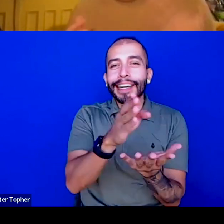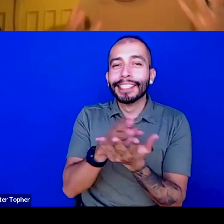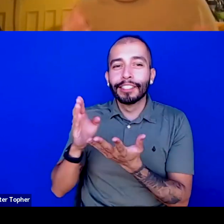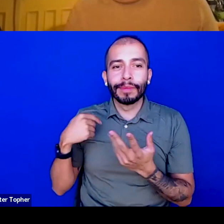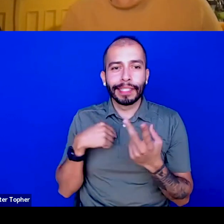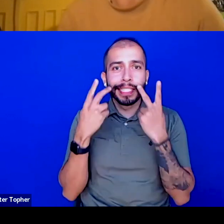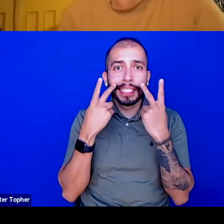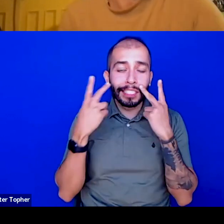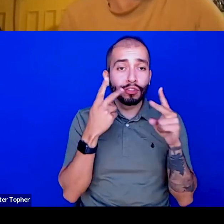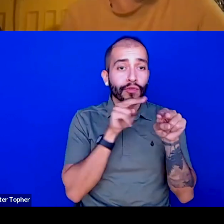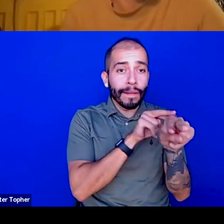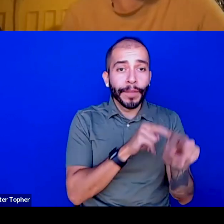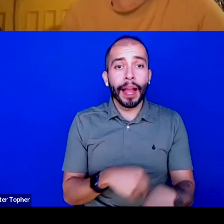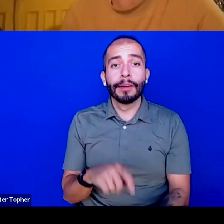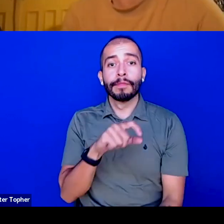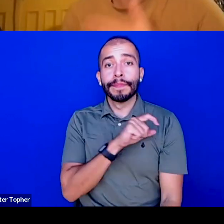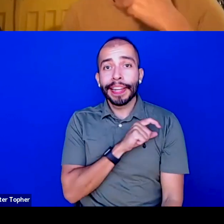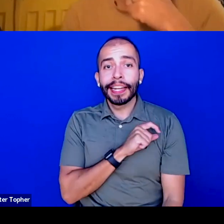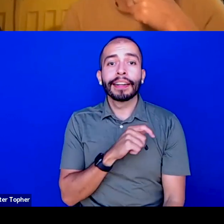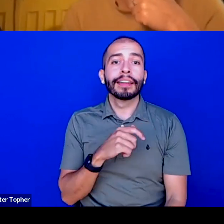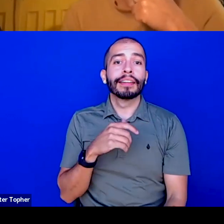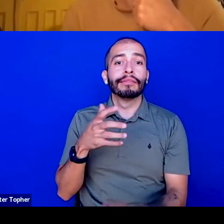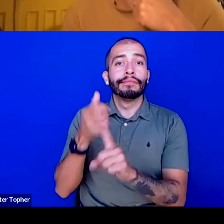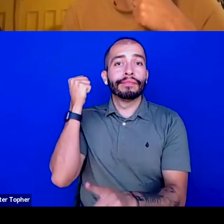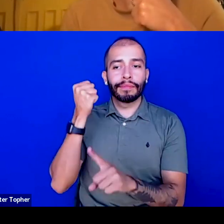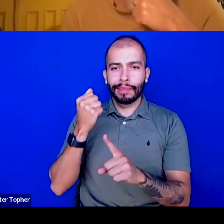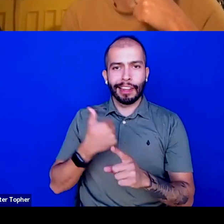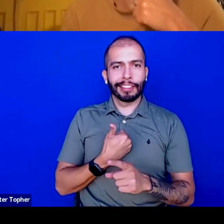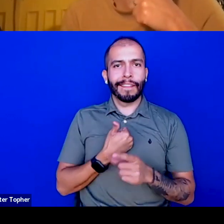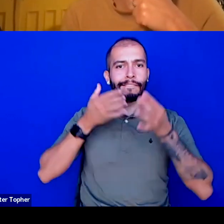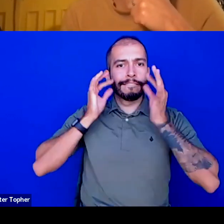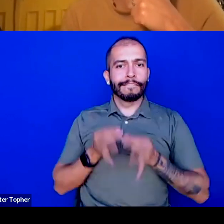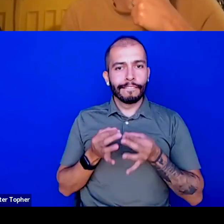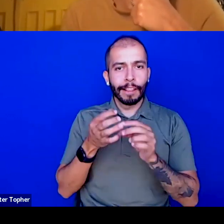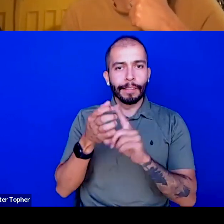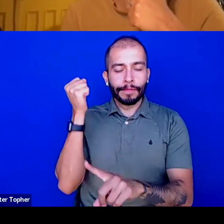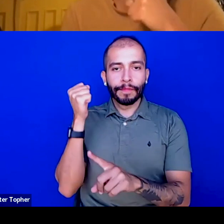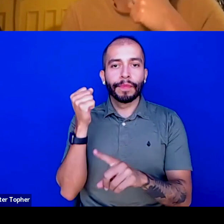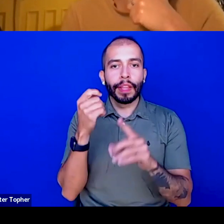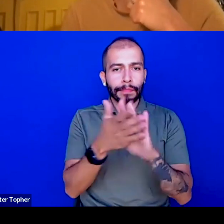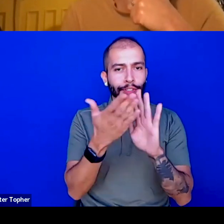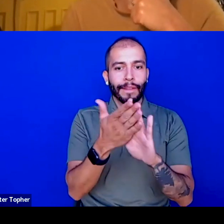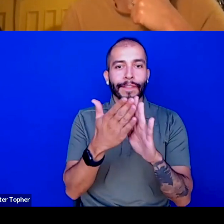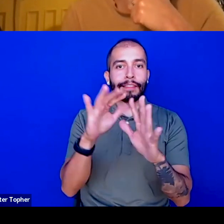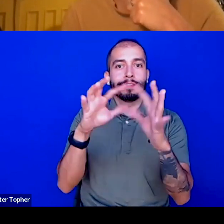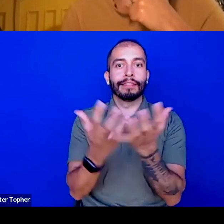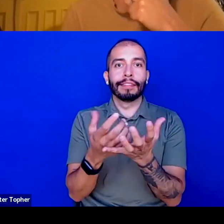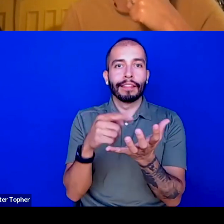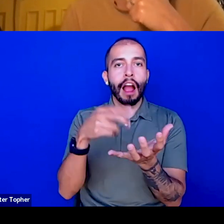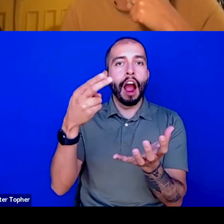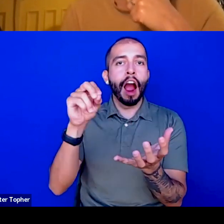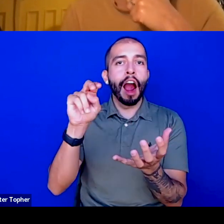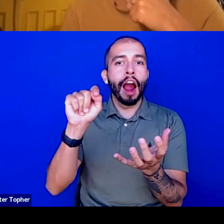operating in the crisis hotline landscape, as billions of dollars are really being spent on new federal infrastructure for